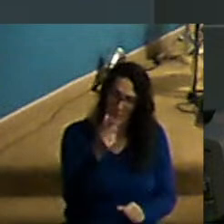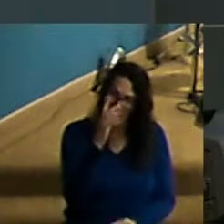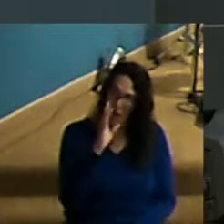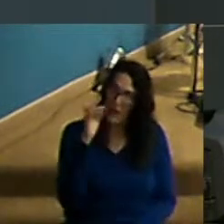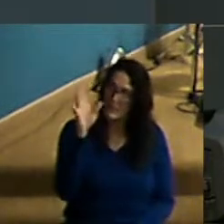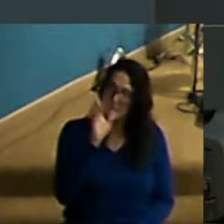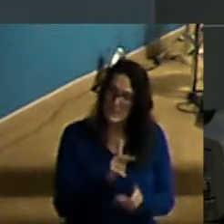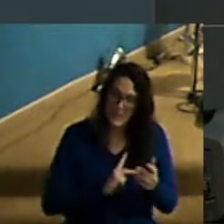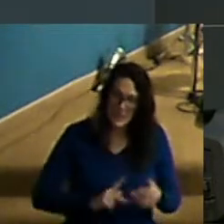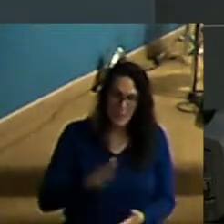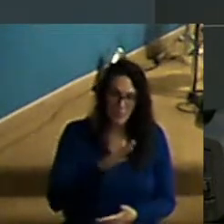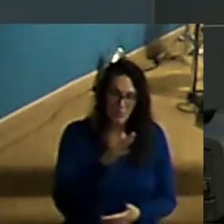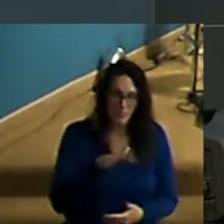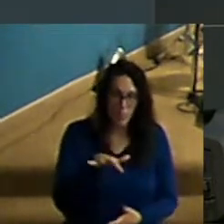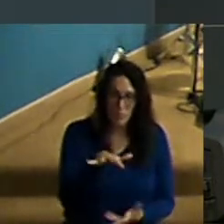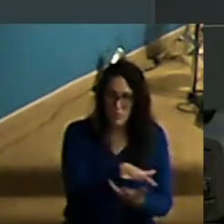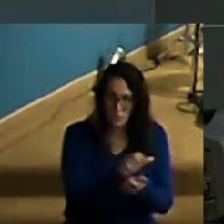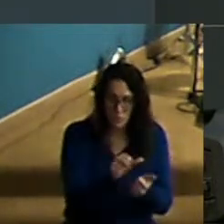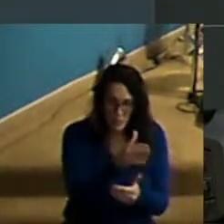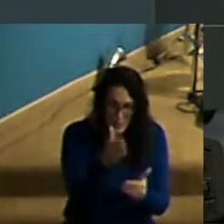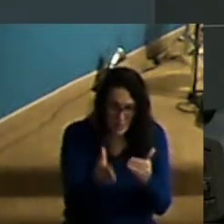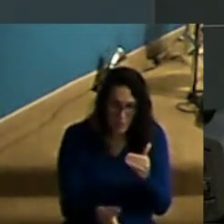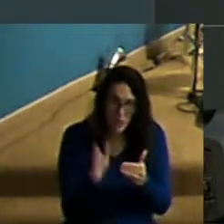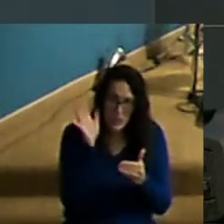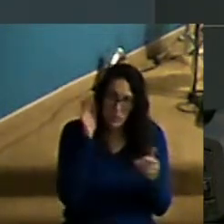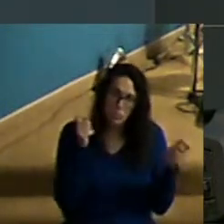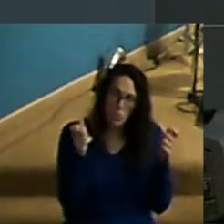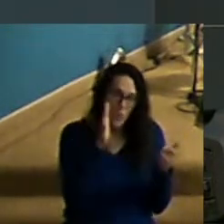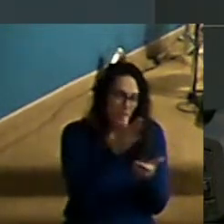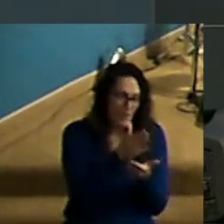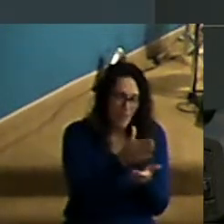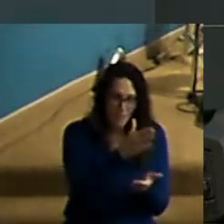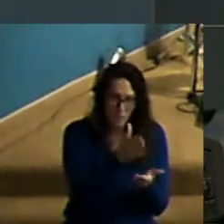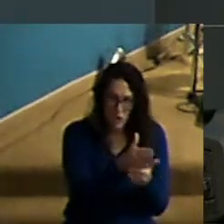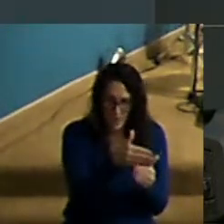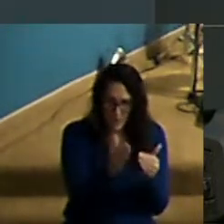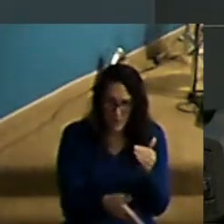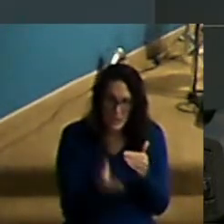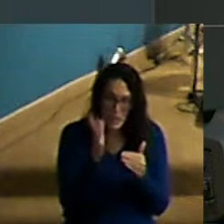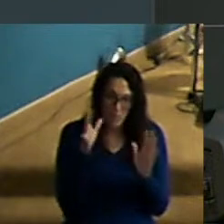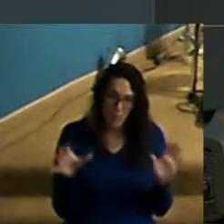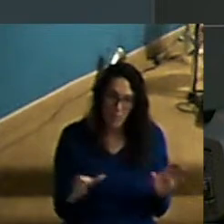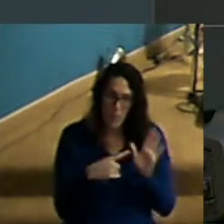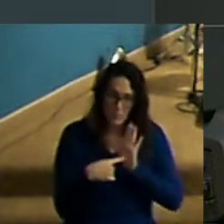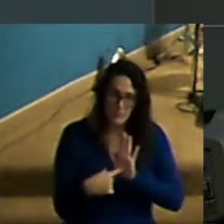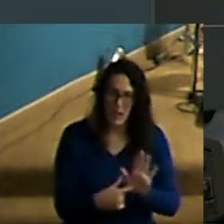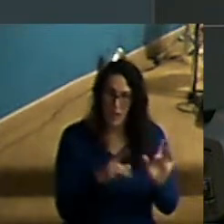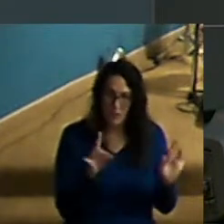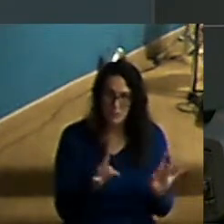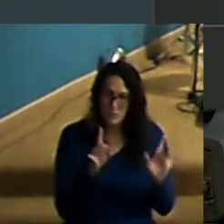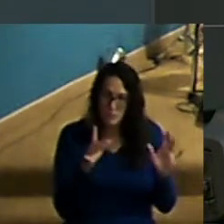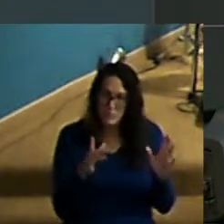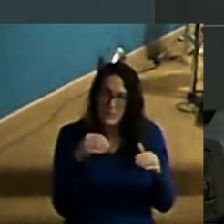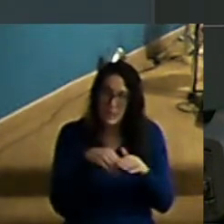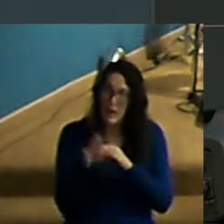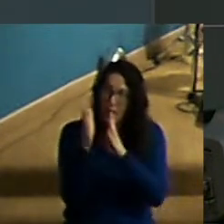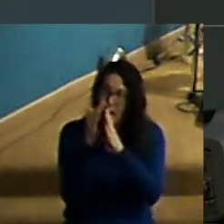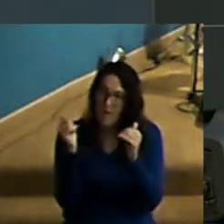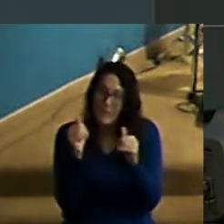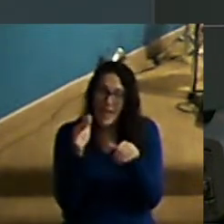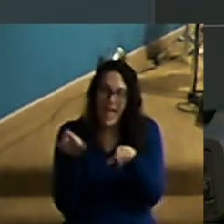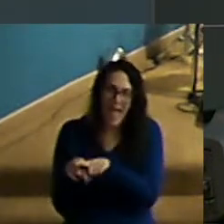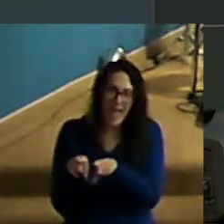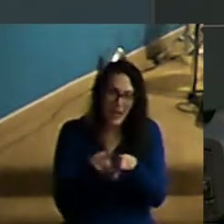His dominion will never end. He rescues and he saves. He performs signs and wonders in heaven and